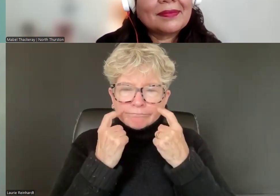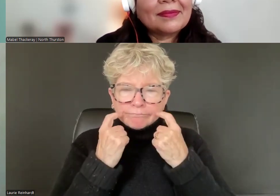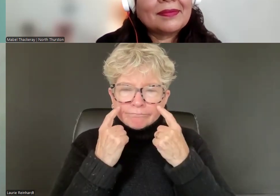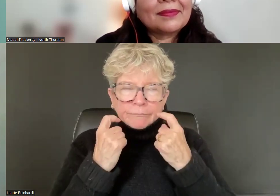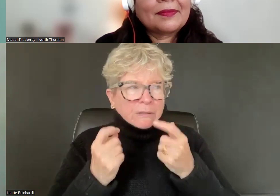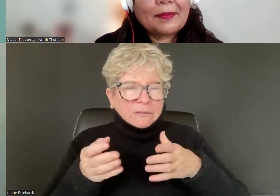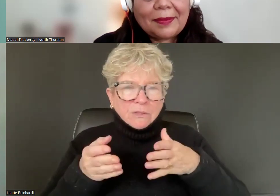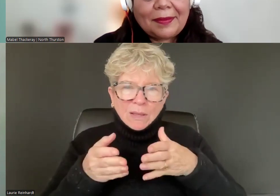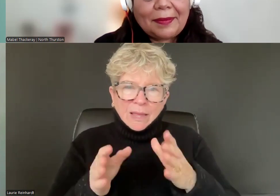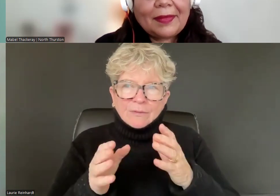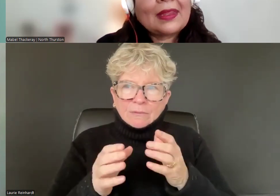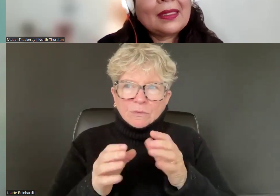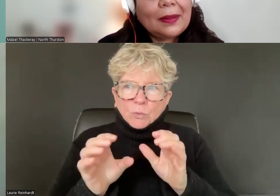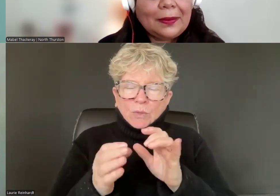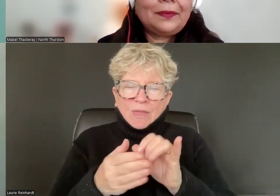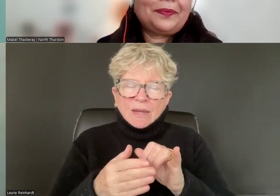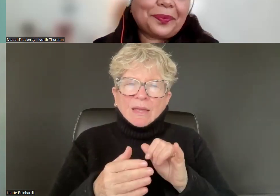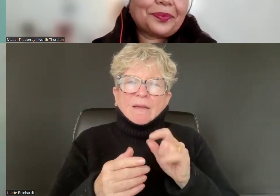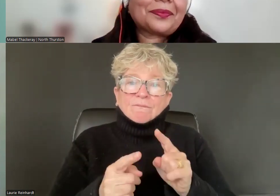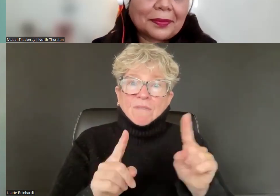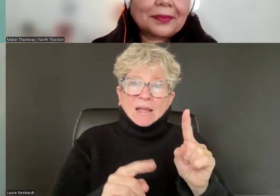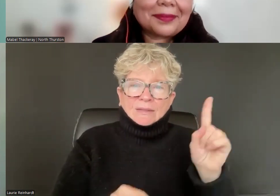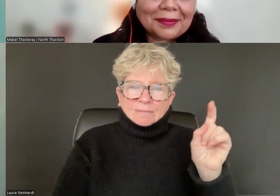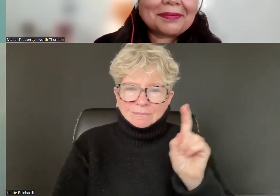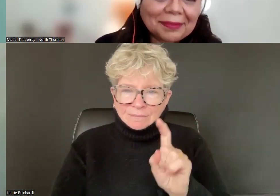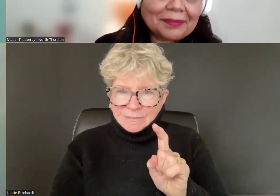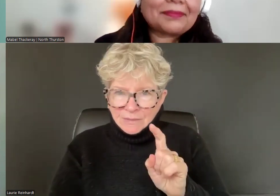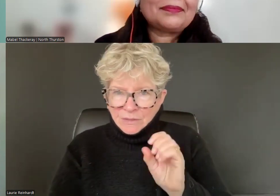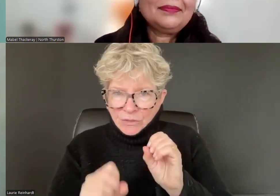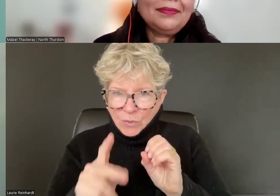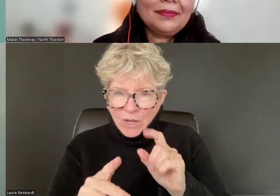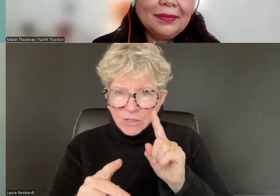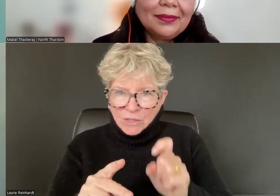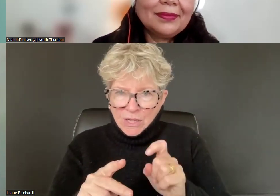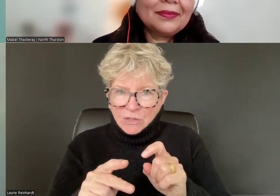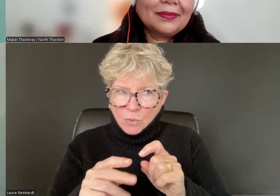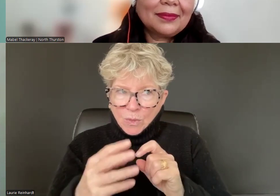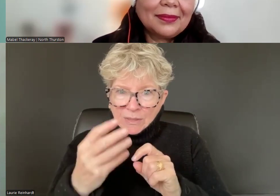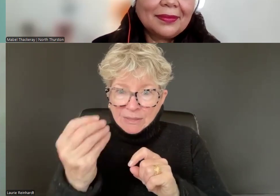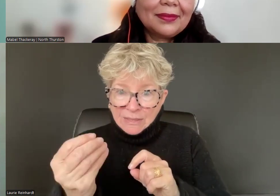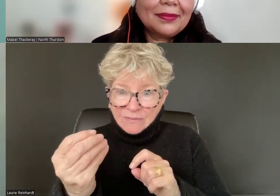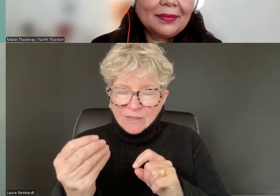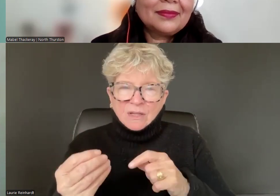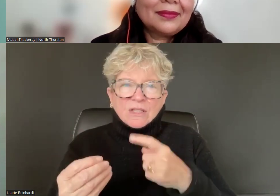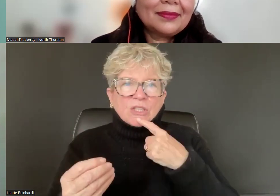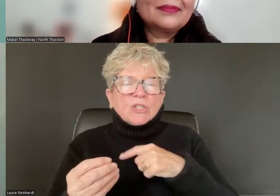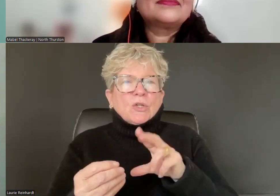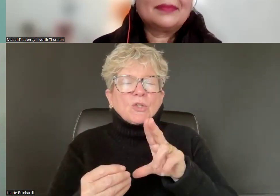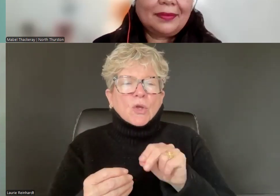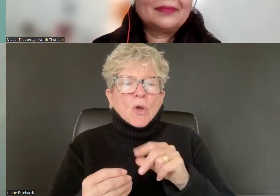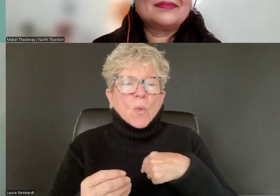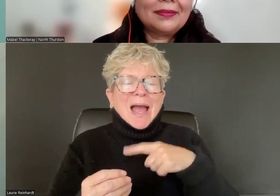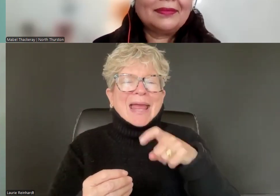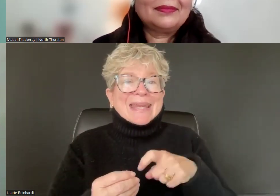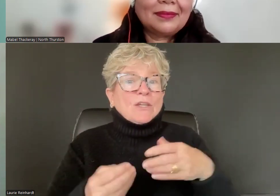for a little minute. And then I went over and I said, you okay? Do you need to step out? And I remember she said, "No, I need to be